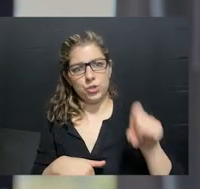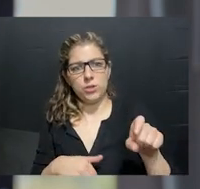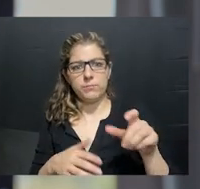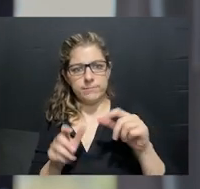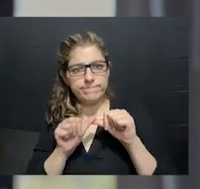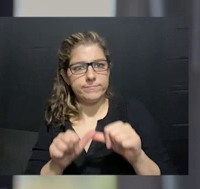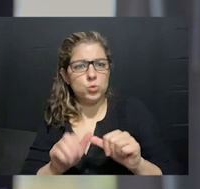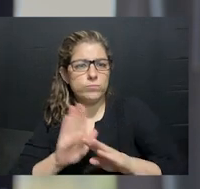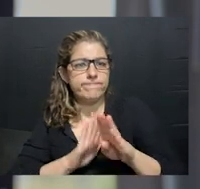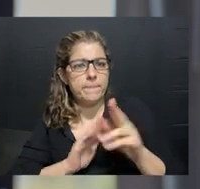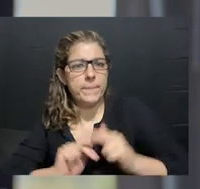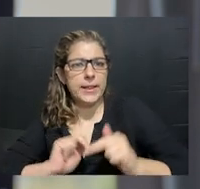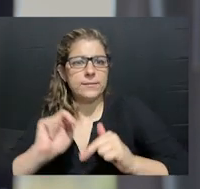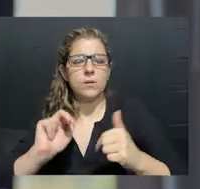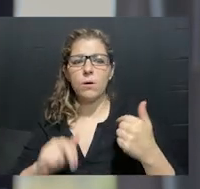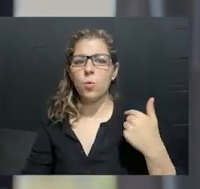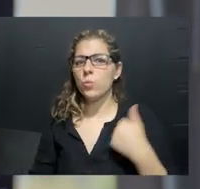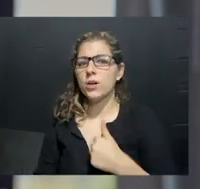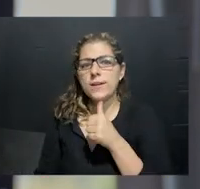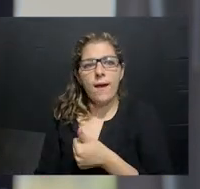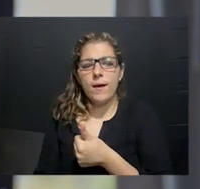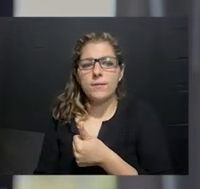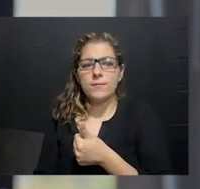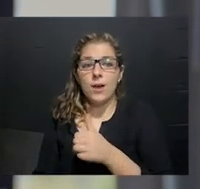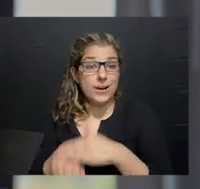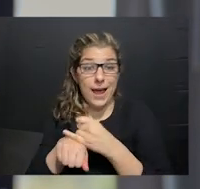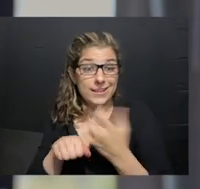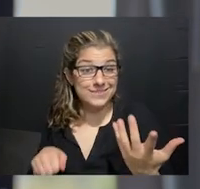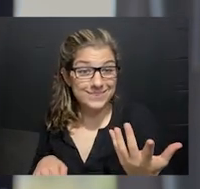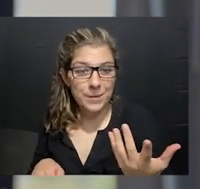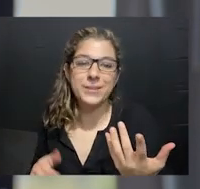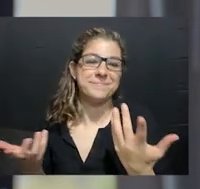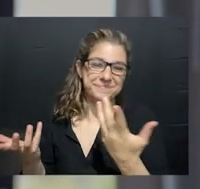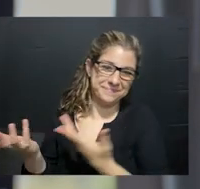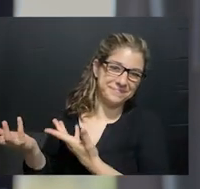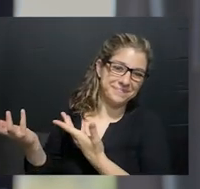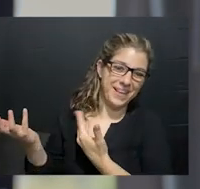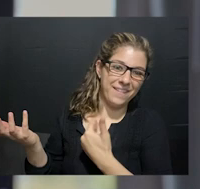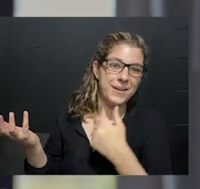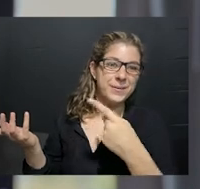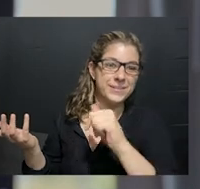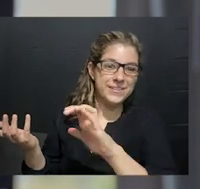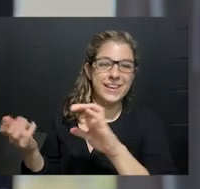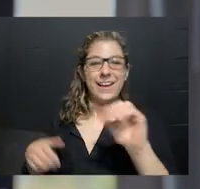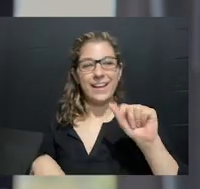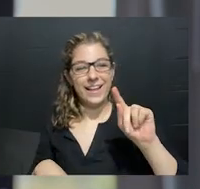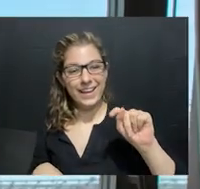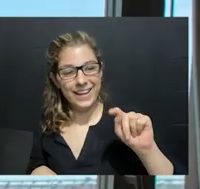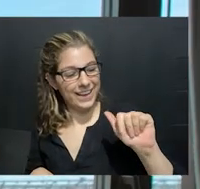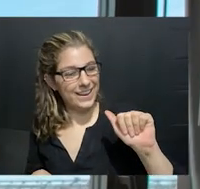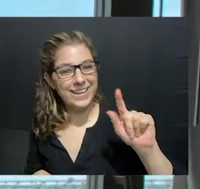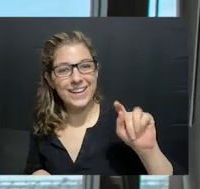be able to continue to build upon. We aren't on an island, notwithstanding the fact that we've got the Pacific and the Atlantic, and we've